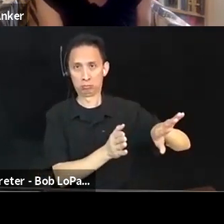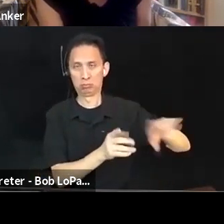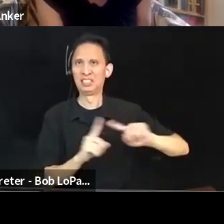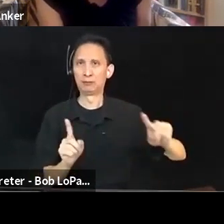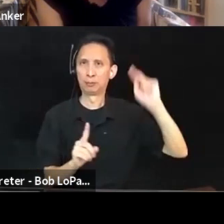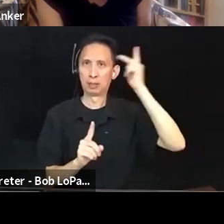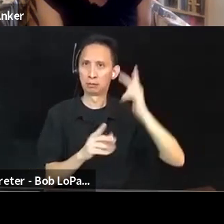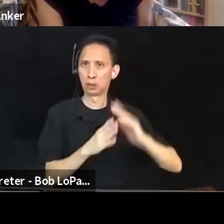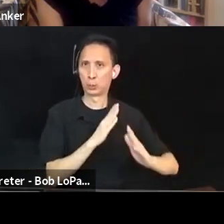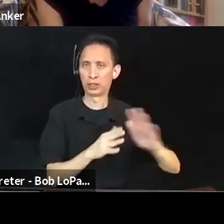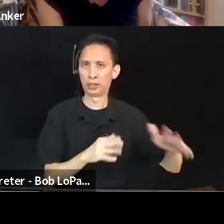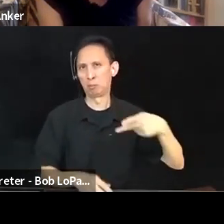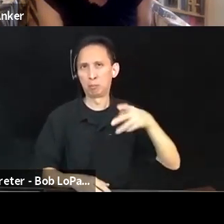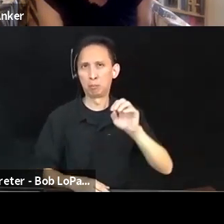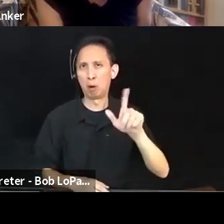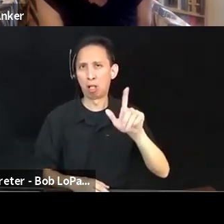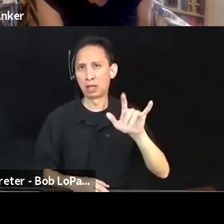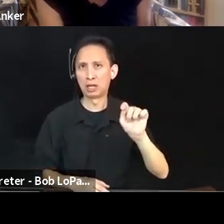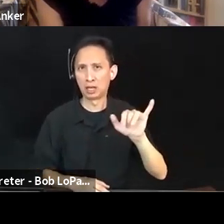community. I think, for instance,